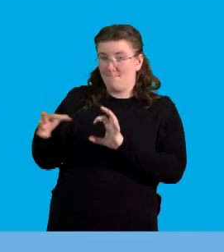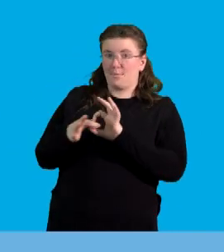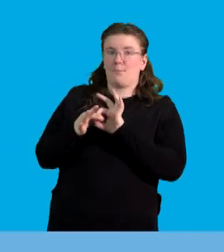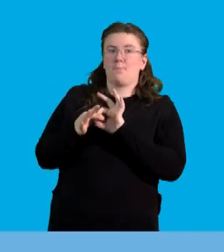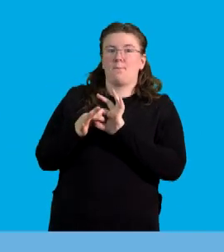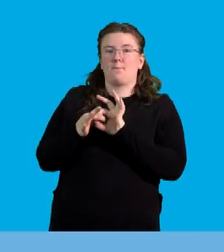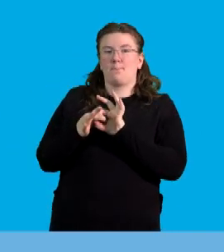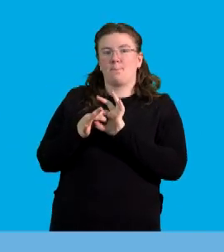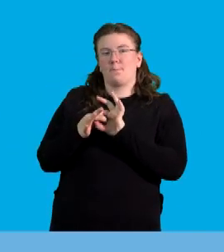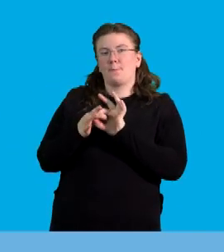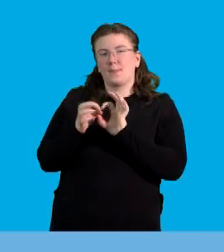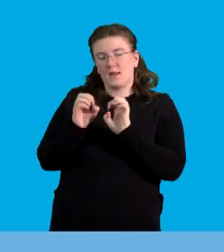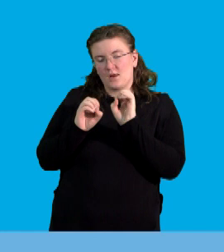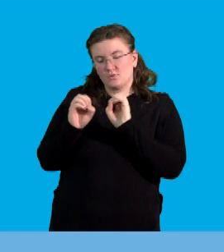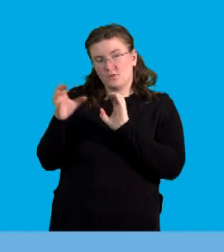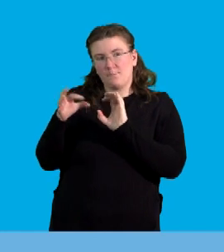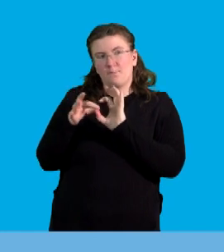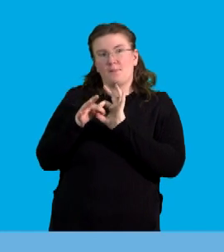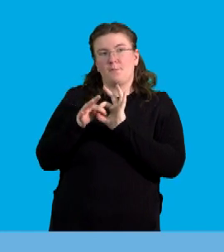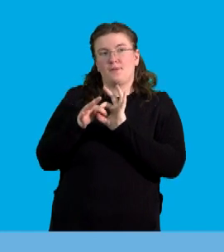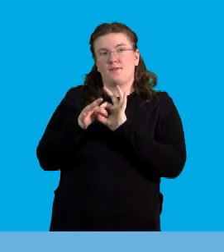To the nuclei of the atom.